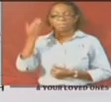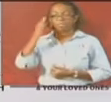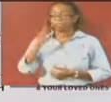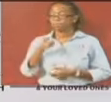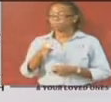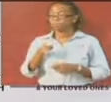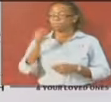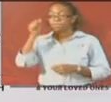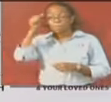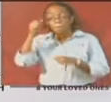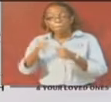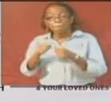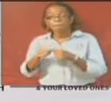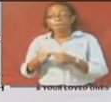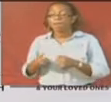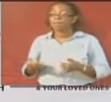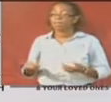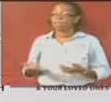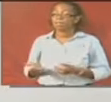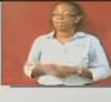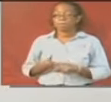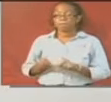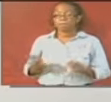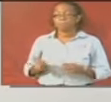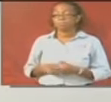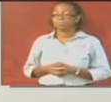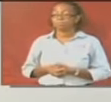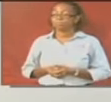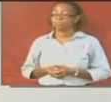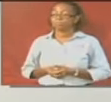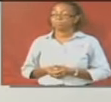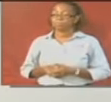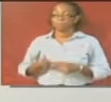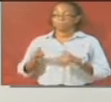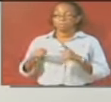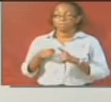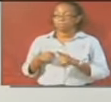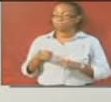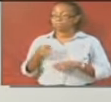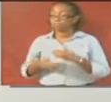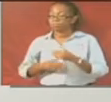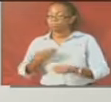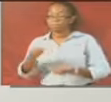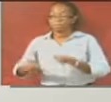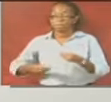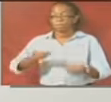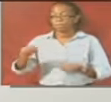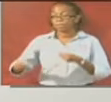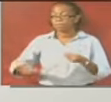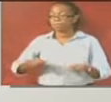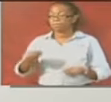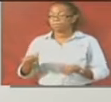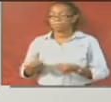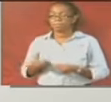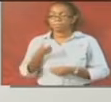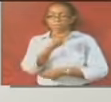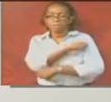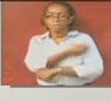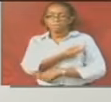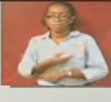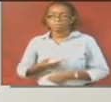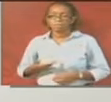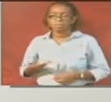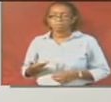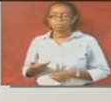did find when the vaccines were being distributed in the first place was that sometimes vials have what we call